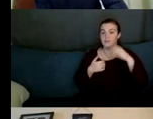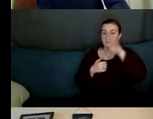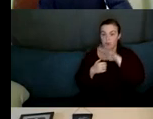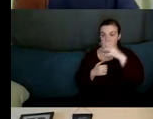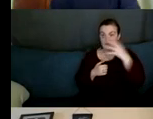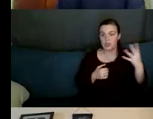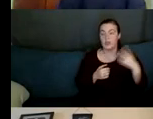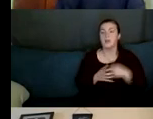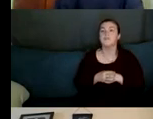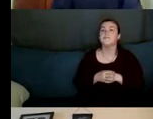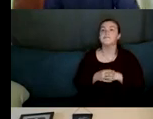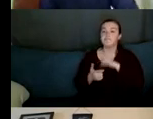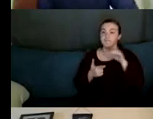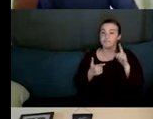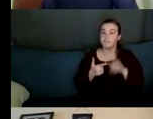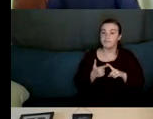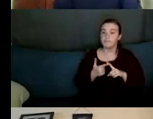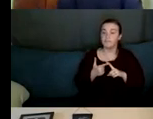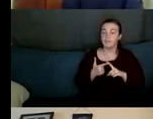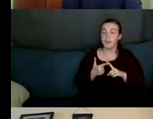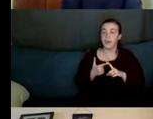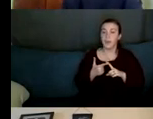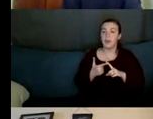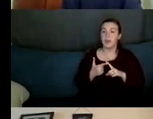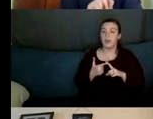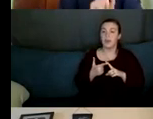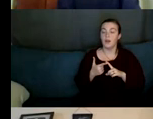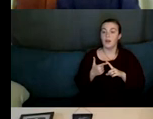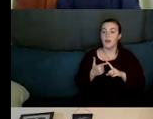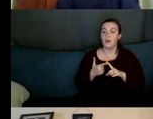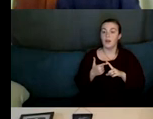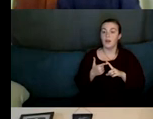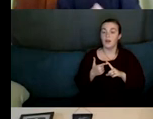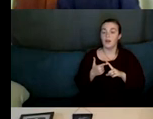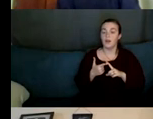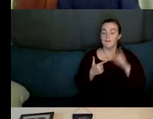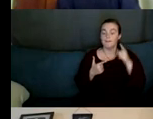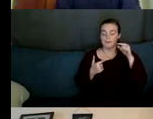things. We are, in this particular method, we're going to use a